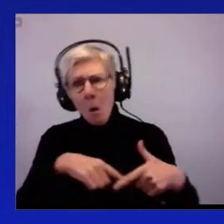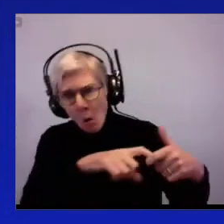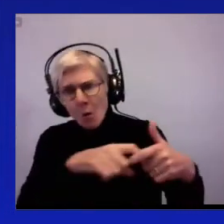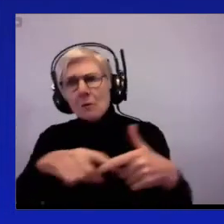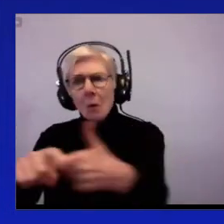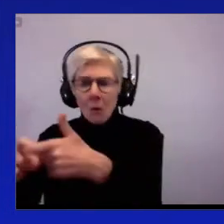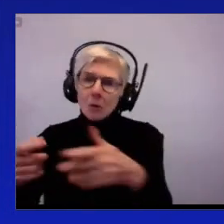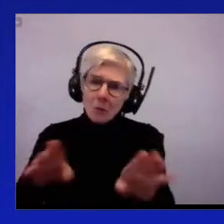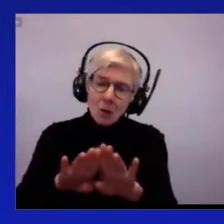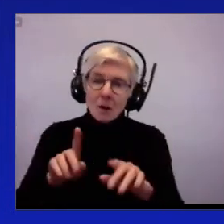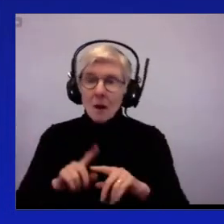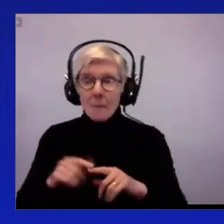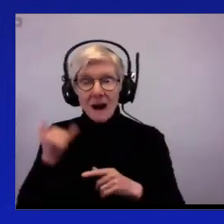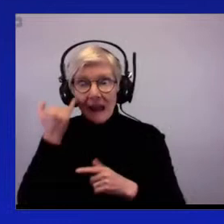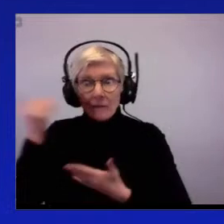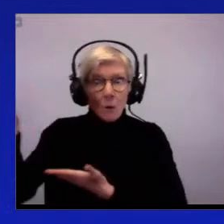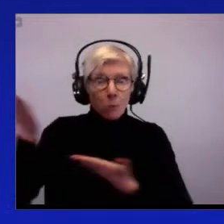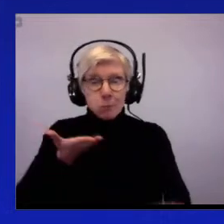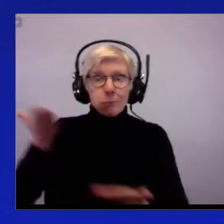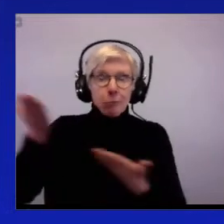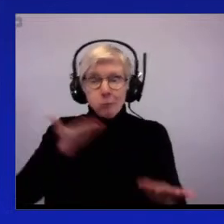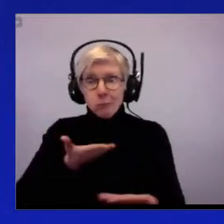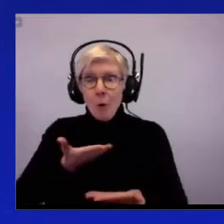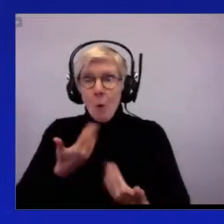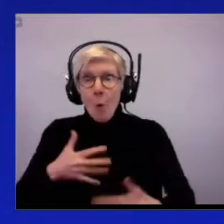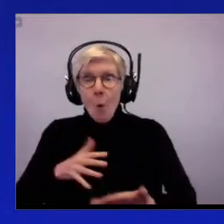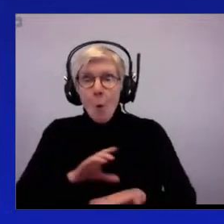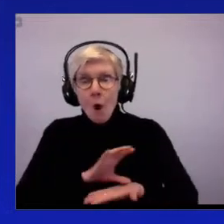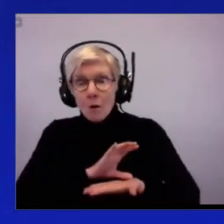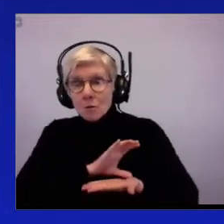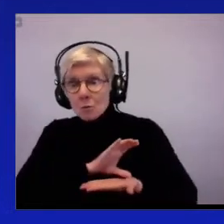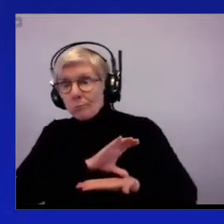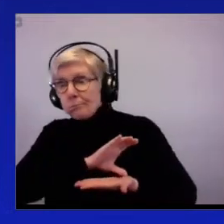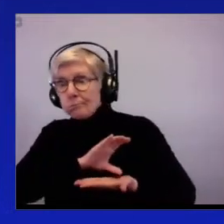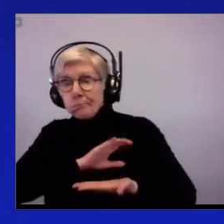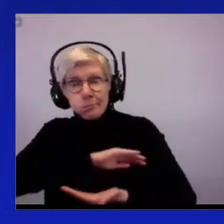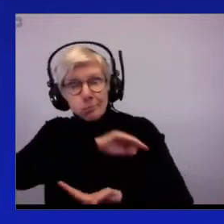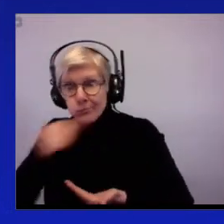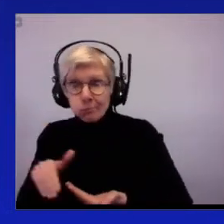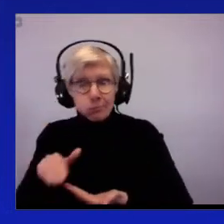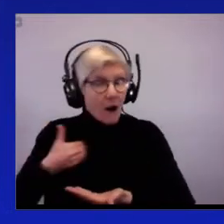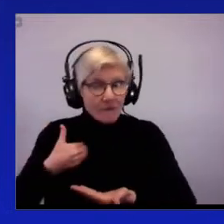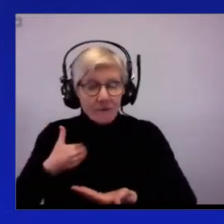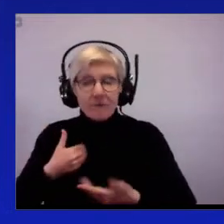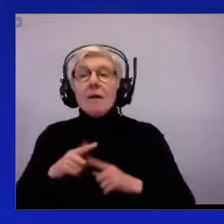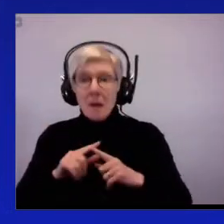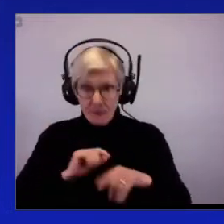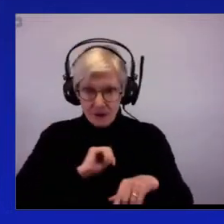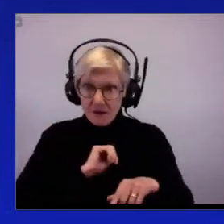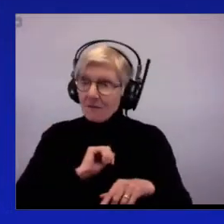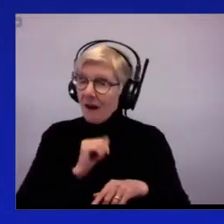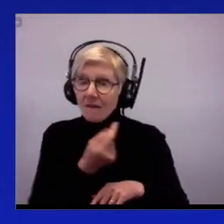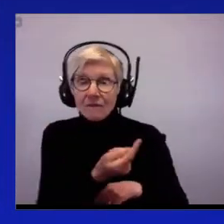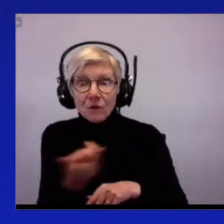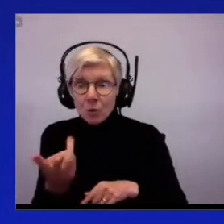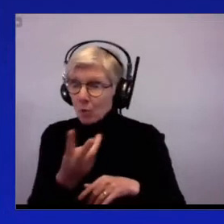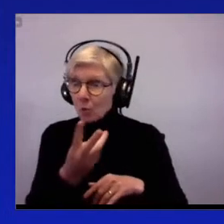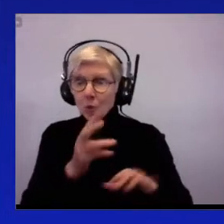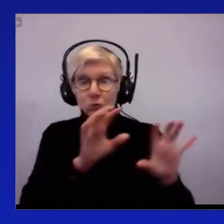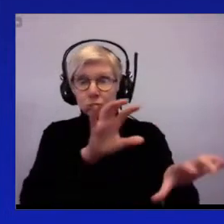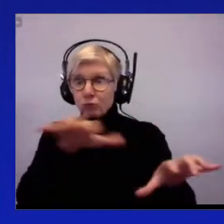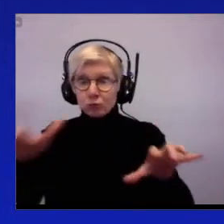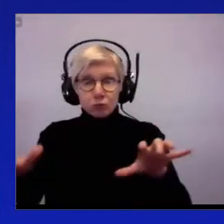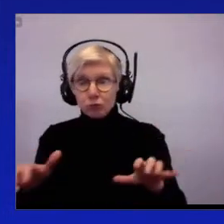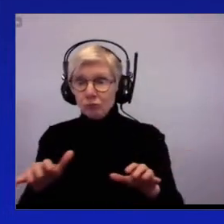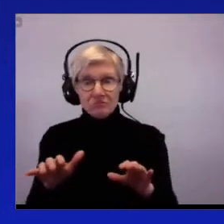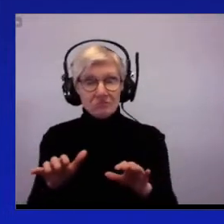vaccine and the demand is there, we can ramp up, including having 24/7 options. So absolutely, it's not all being explored.